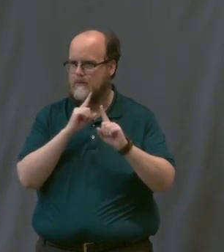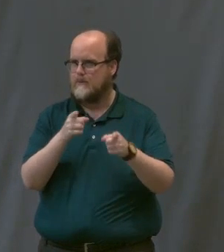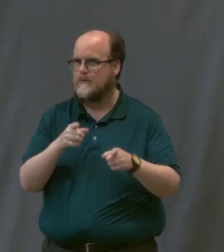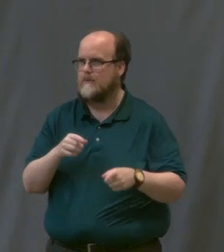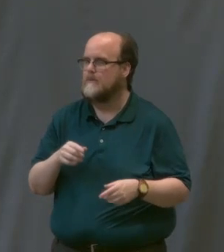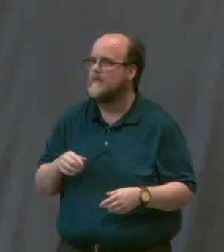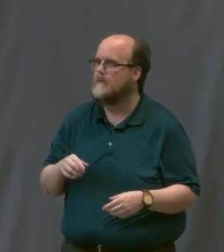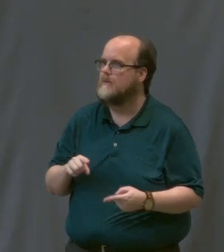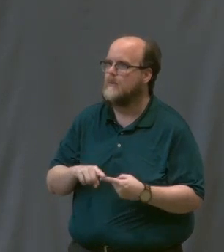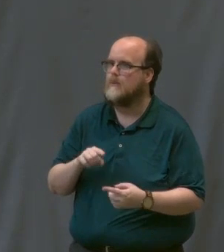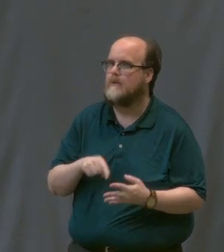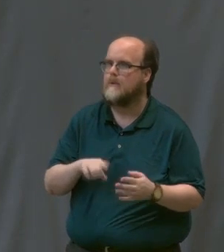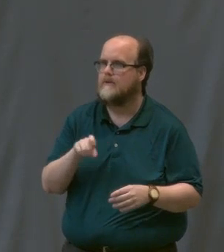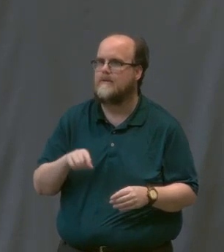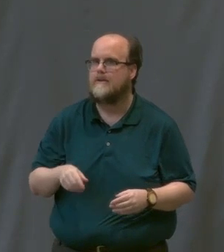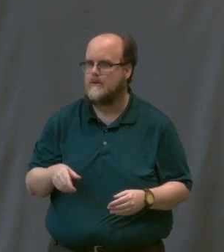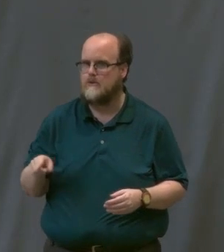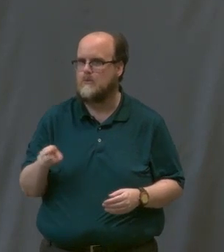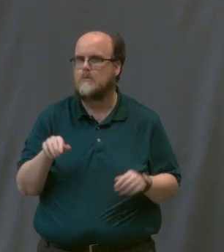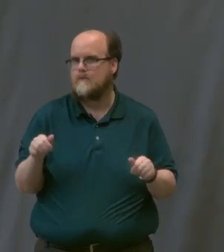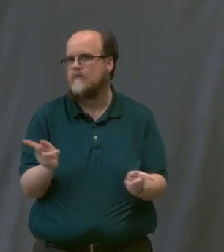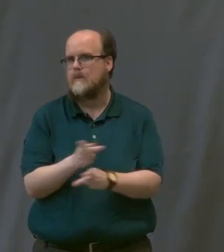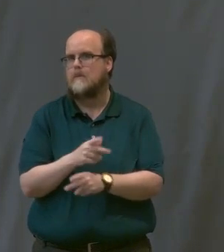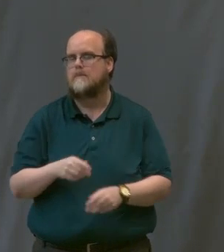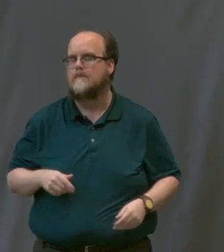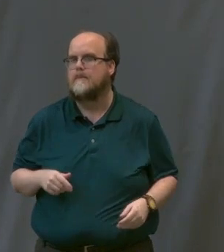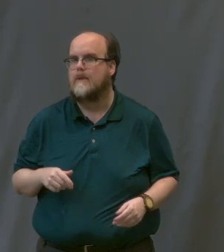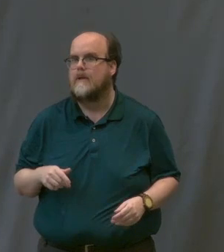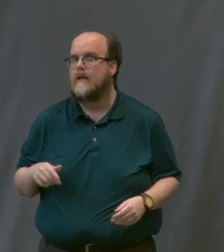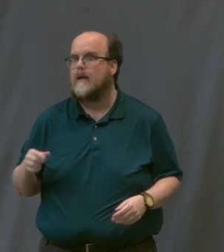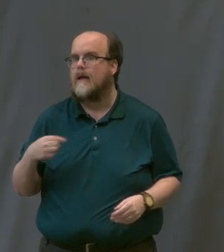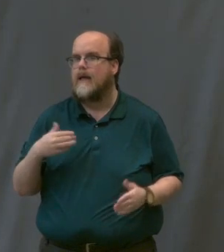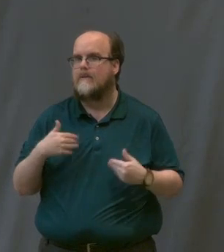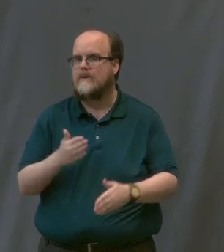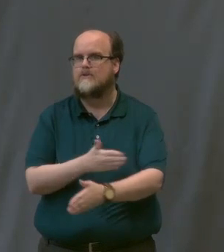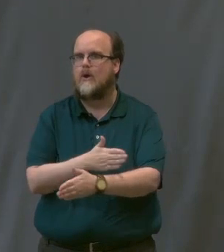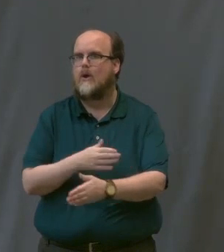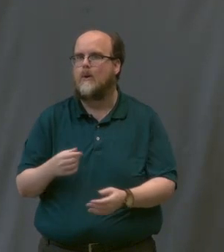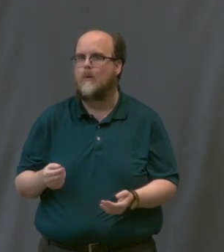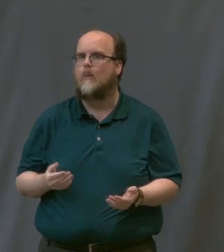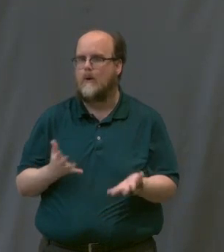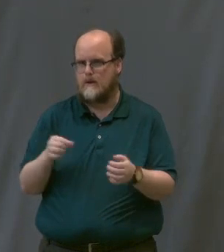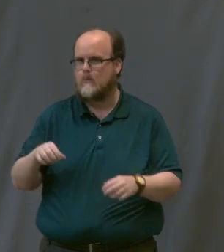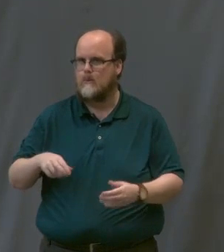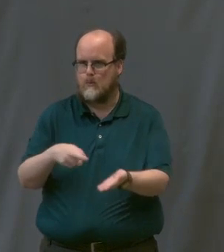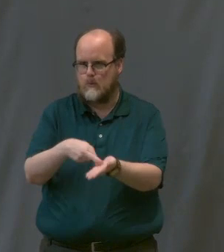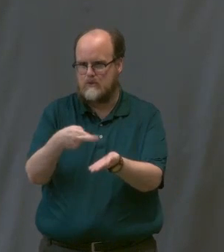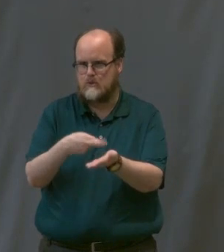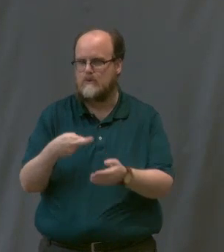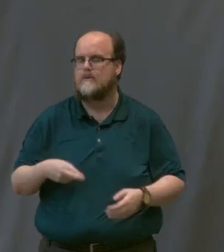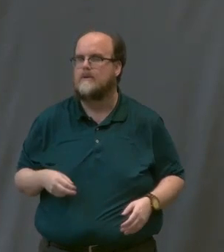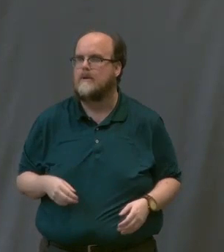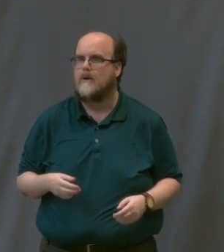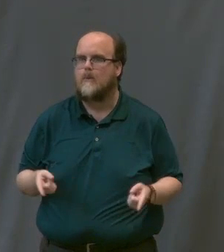the solutions to all these songs. I'm going to let you figure out some of them, okay? So I have a song that I would like for you to research.